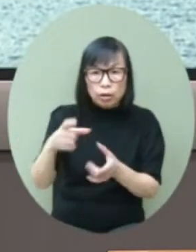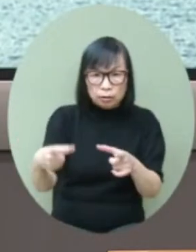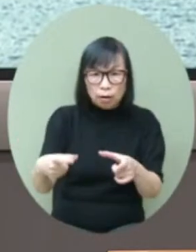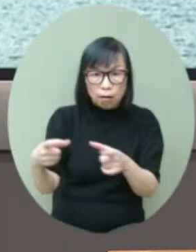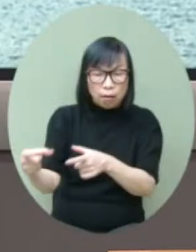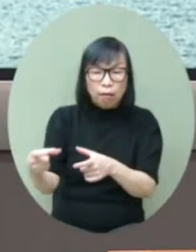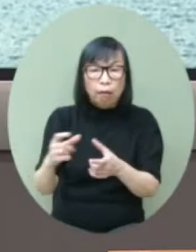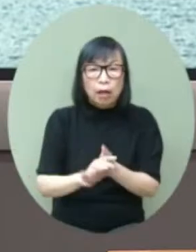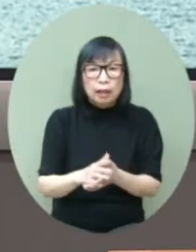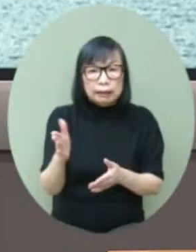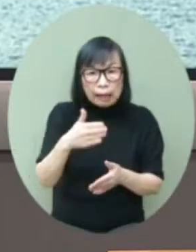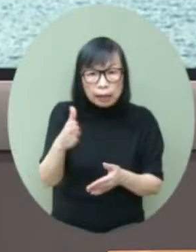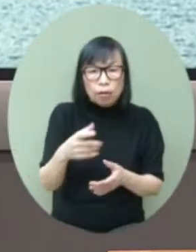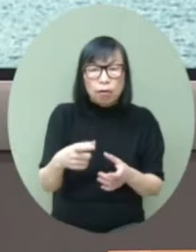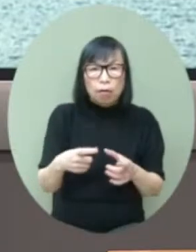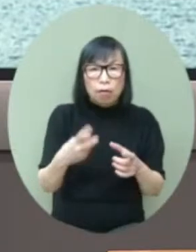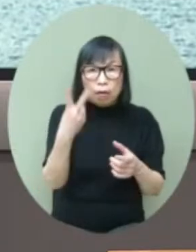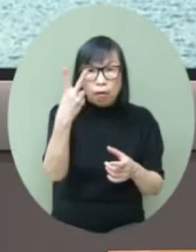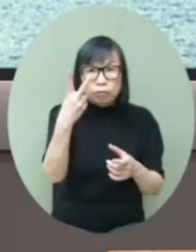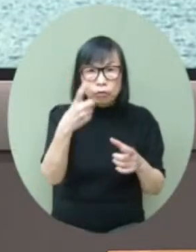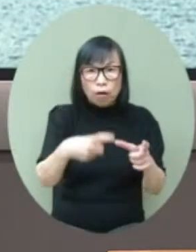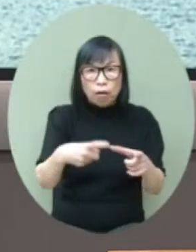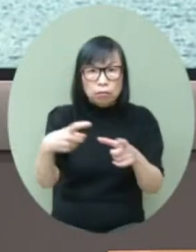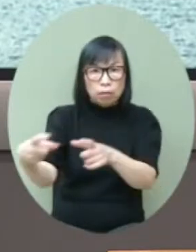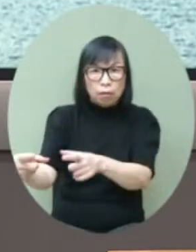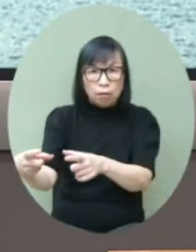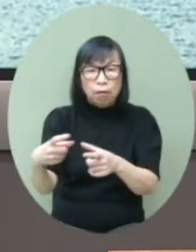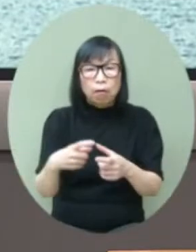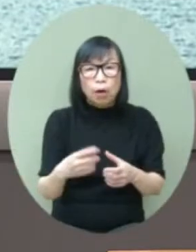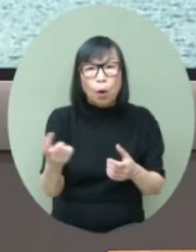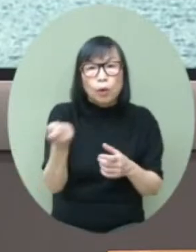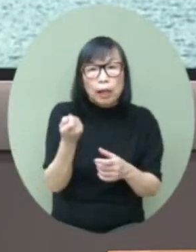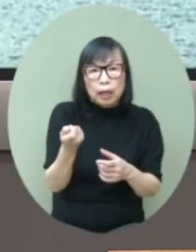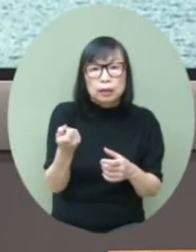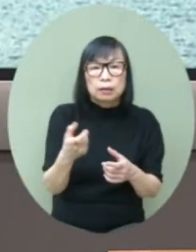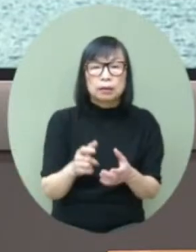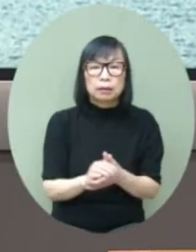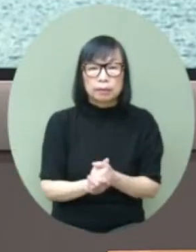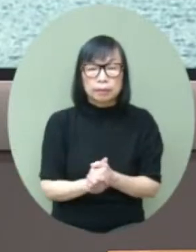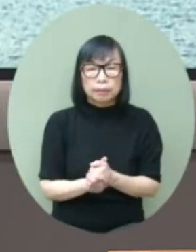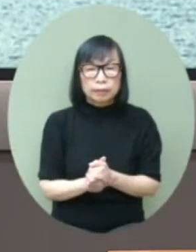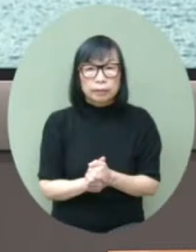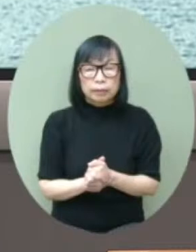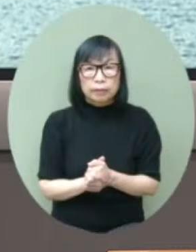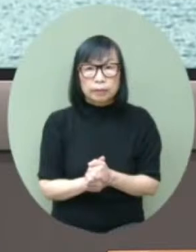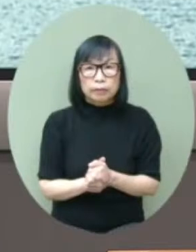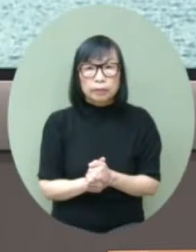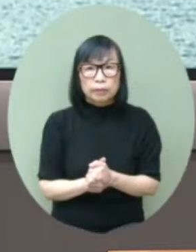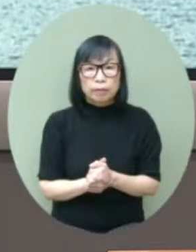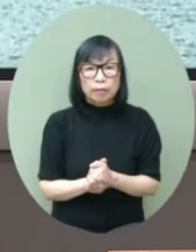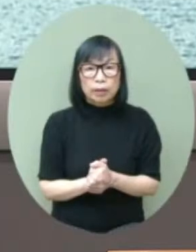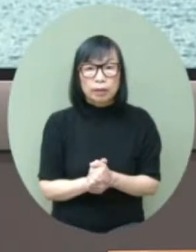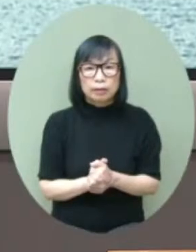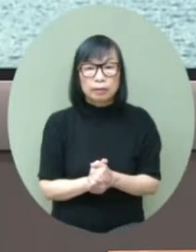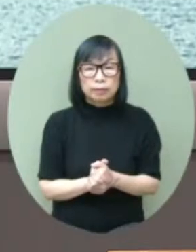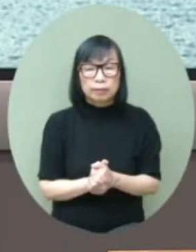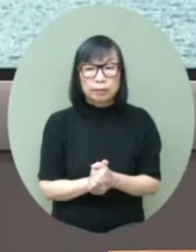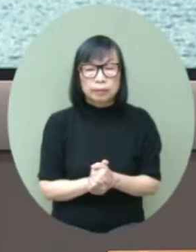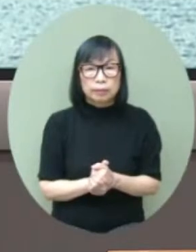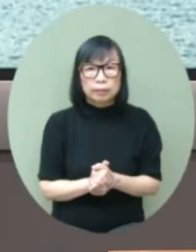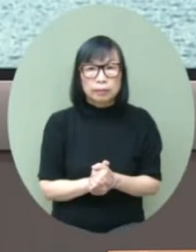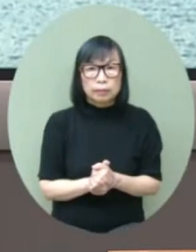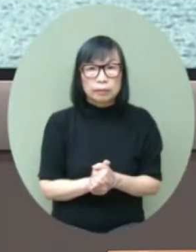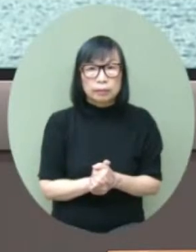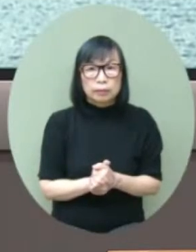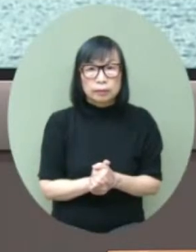although they're not sure which table exactly. But I think they were actually, sitting at two tables very close